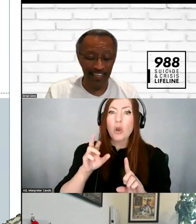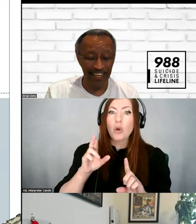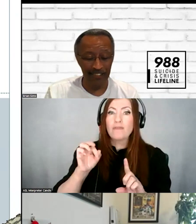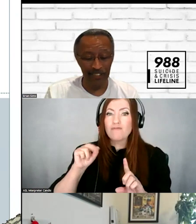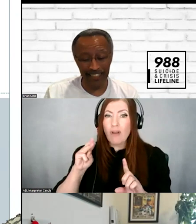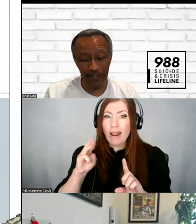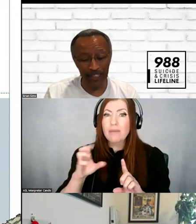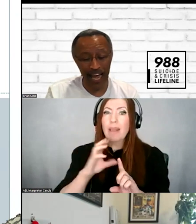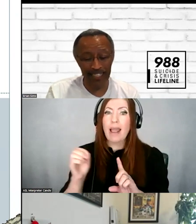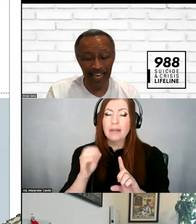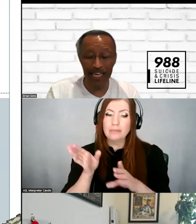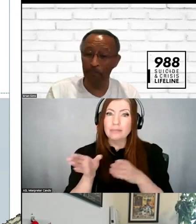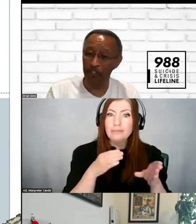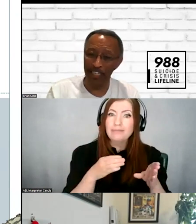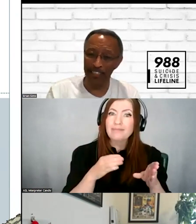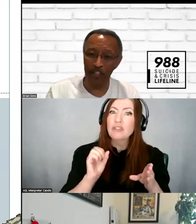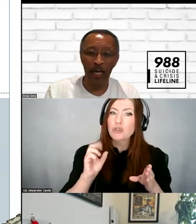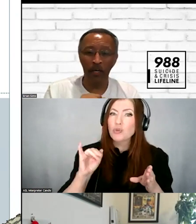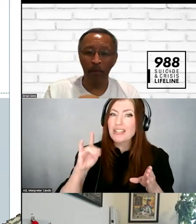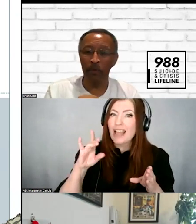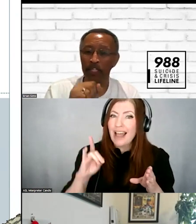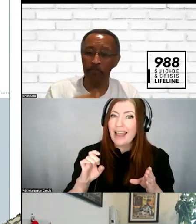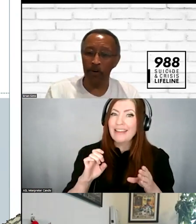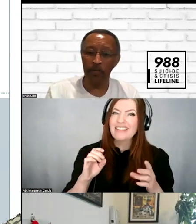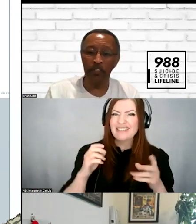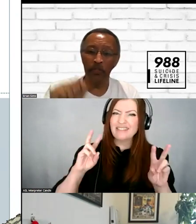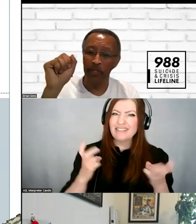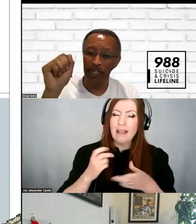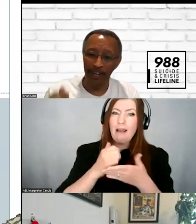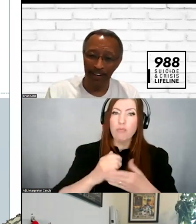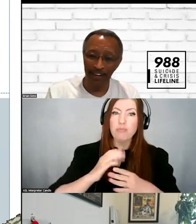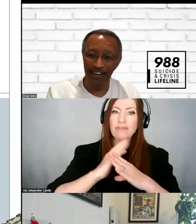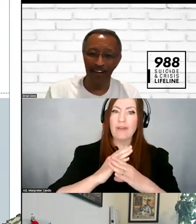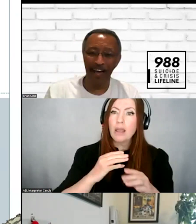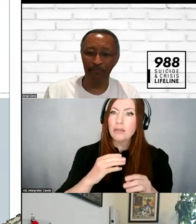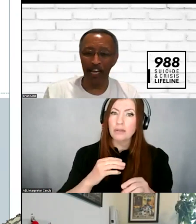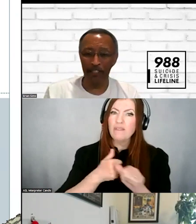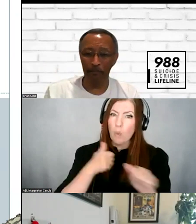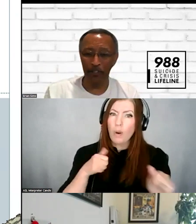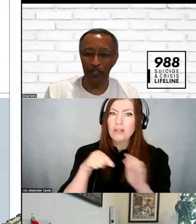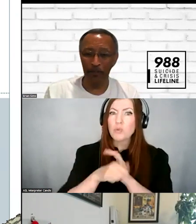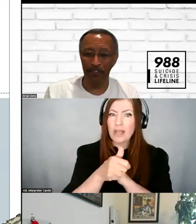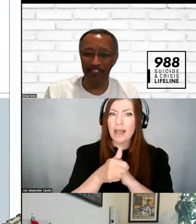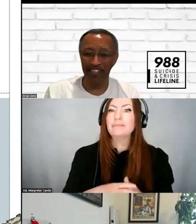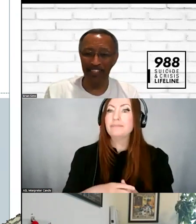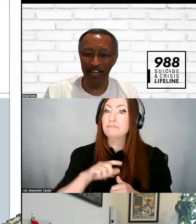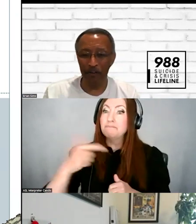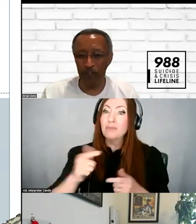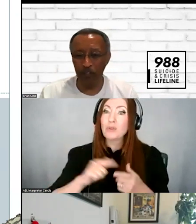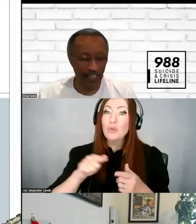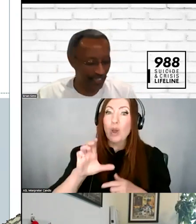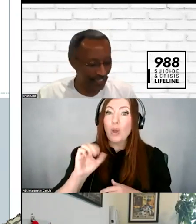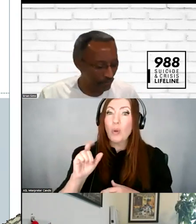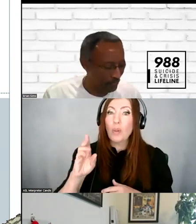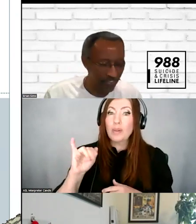Training, which is suicide gatekeeping training. So Colbie, without further ado, I pass it over to you. And thank you